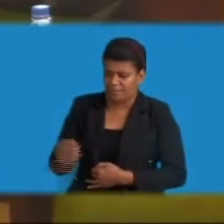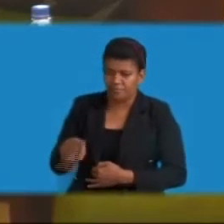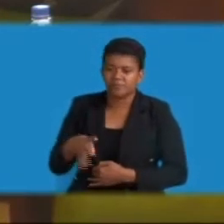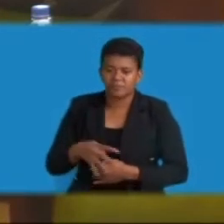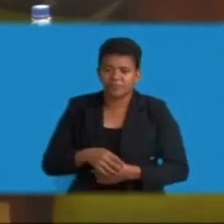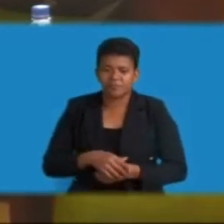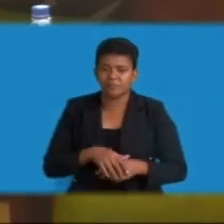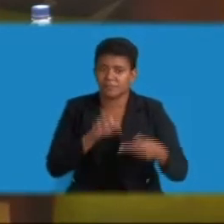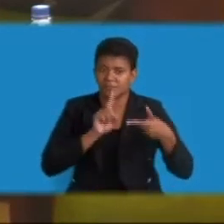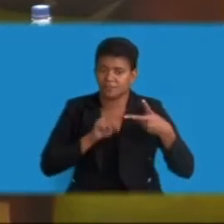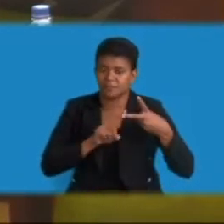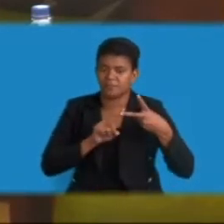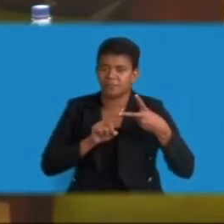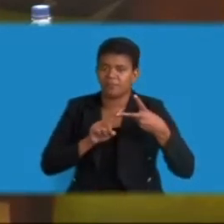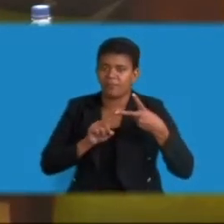Madam Speaker.